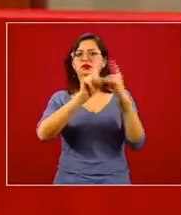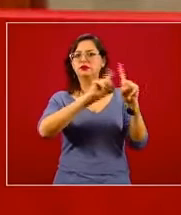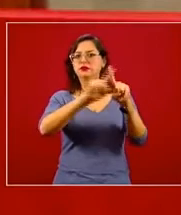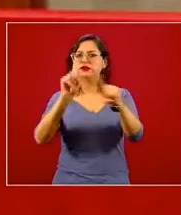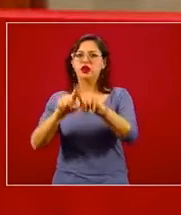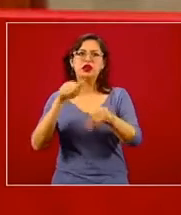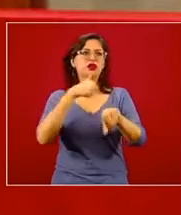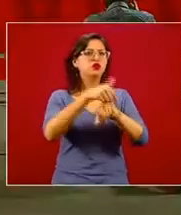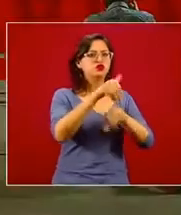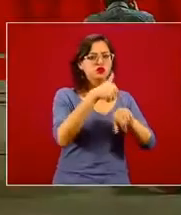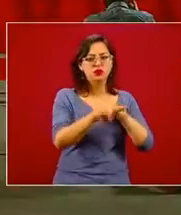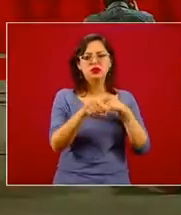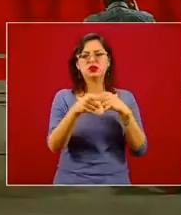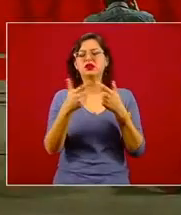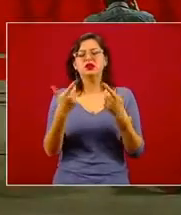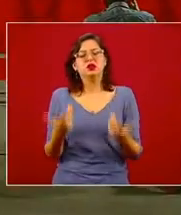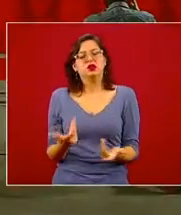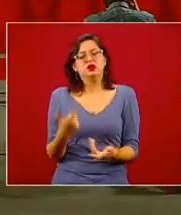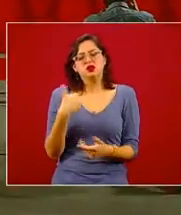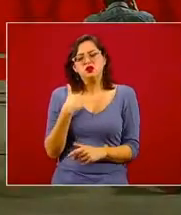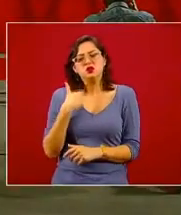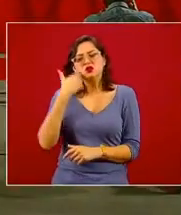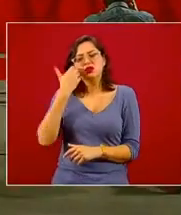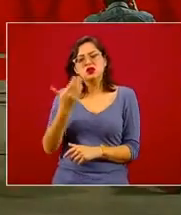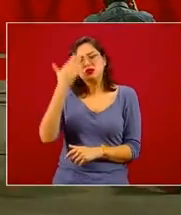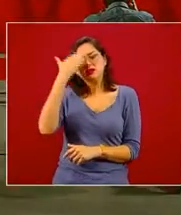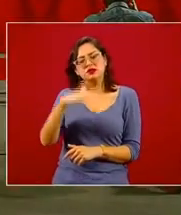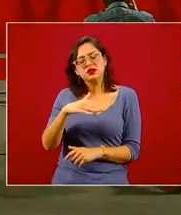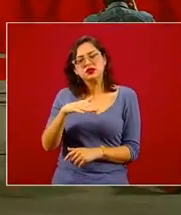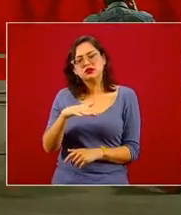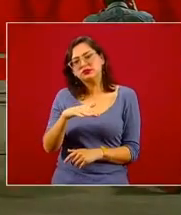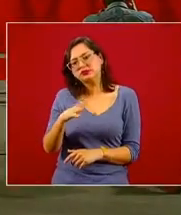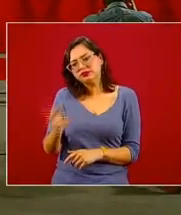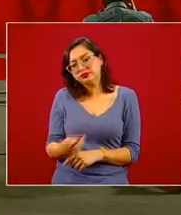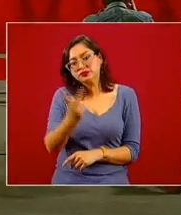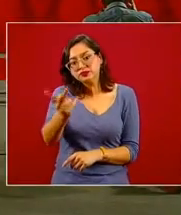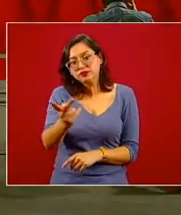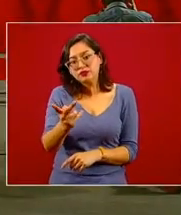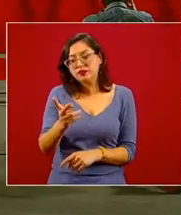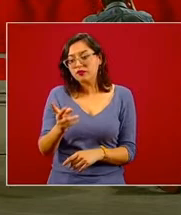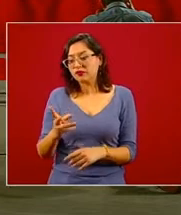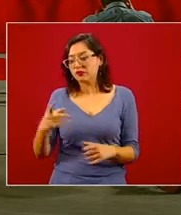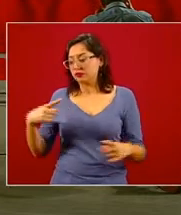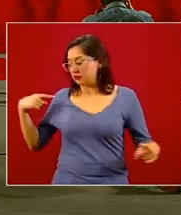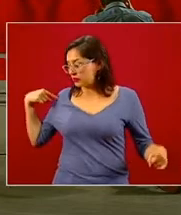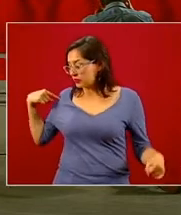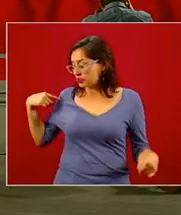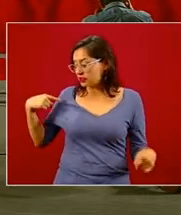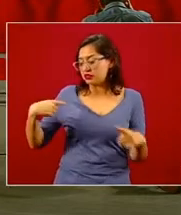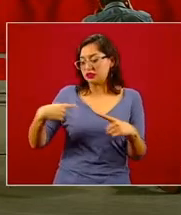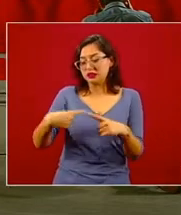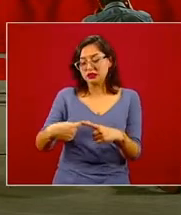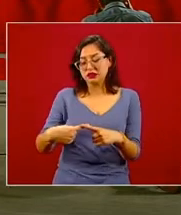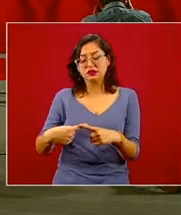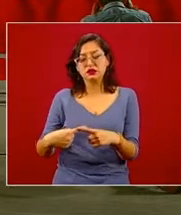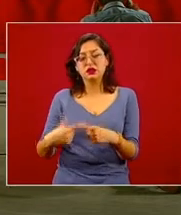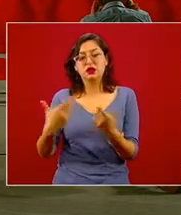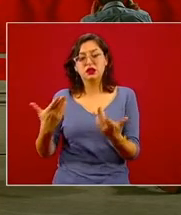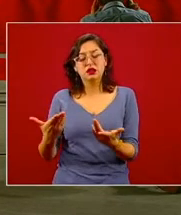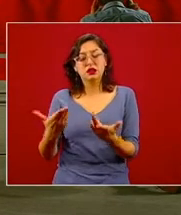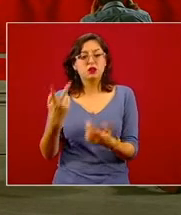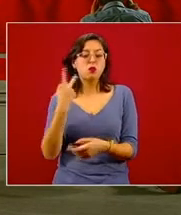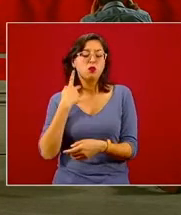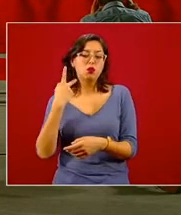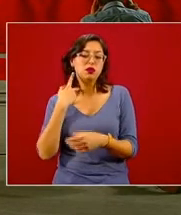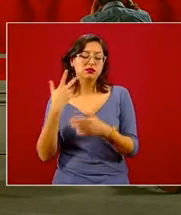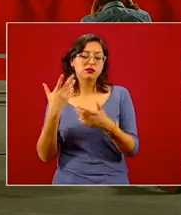And there's this very specific discussion about the numbers. I would like to know if you have any